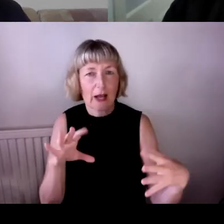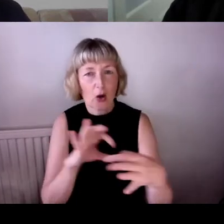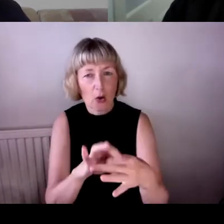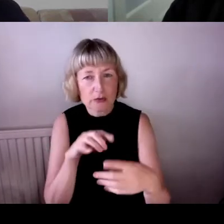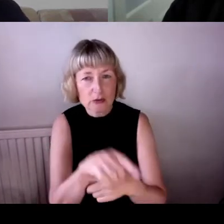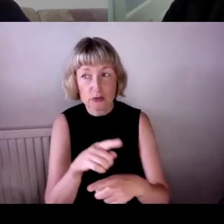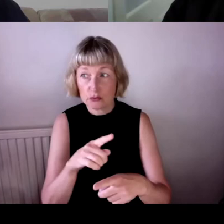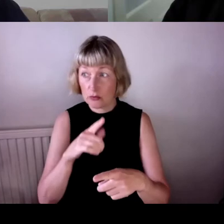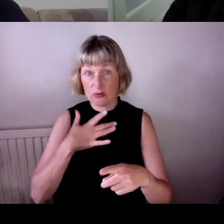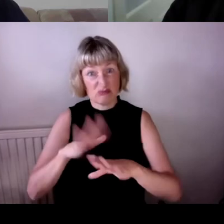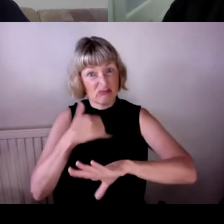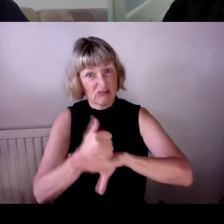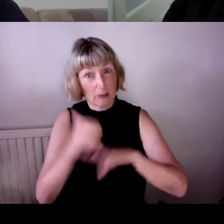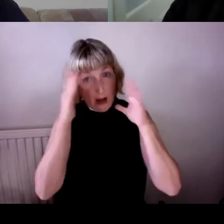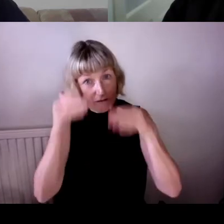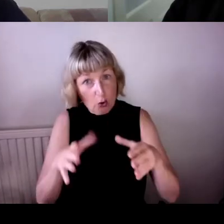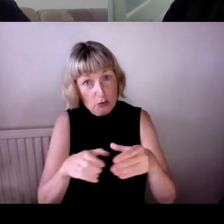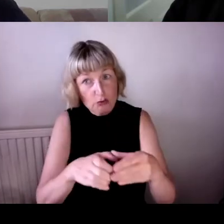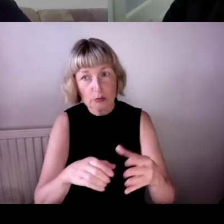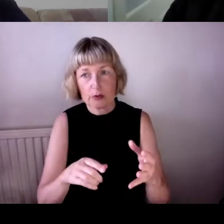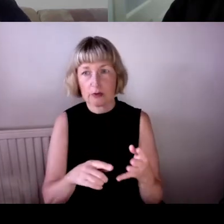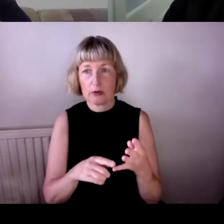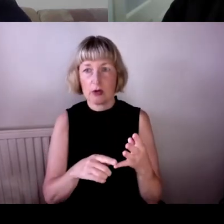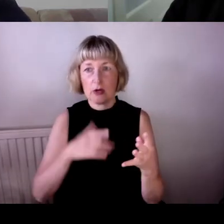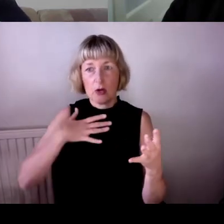help if we sent out an audio describer or